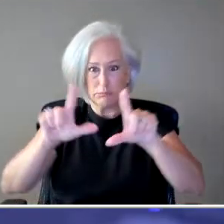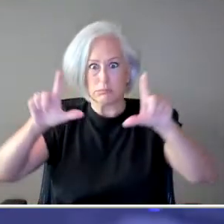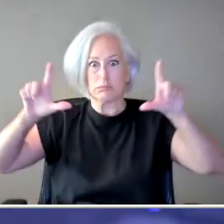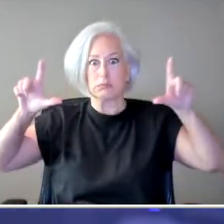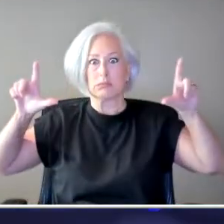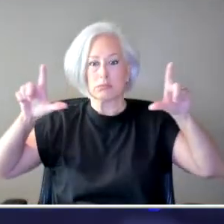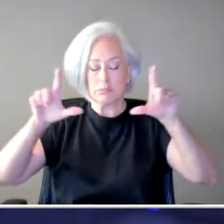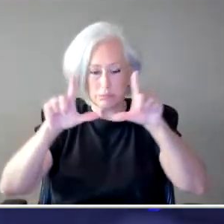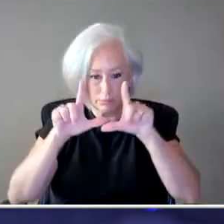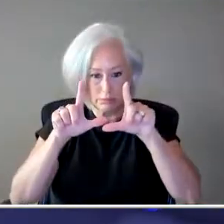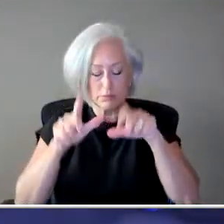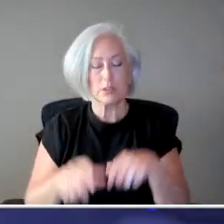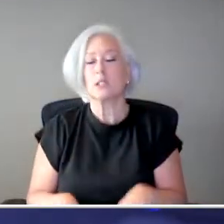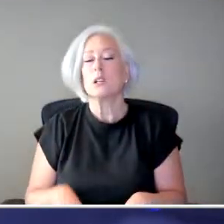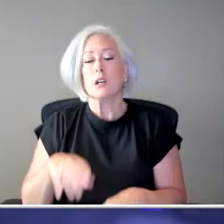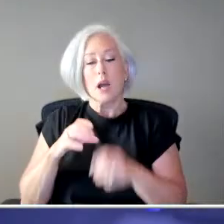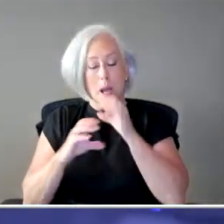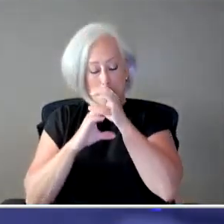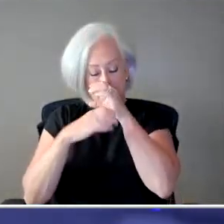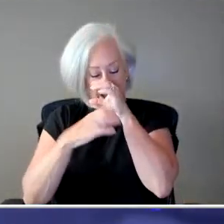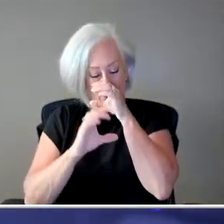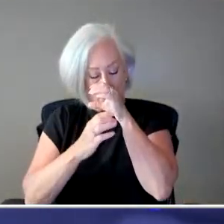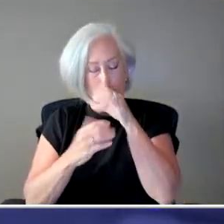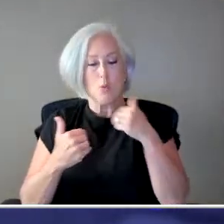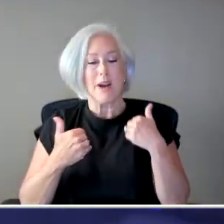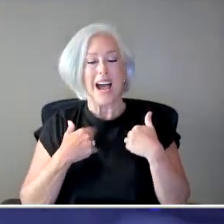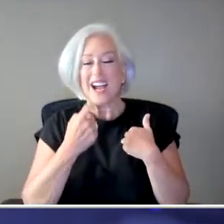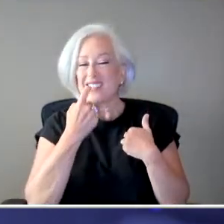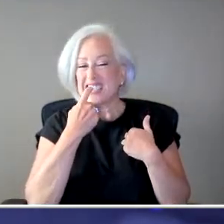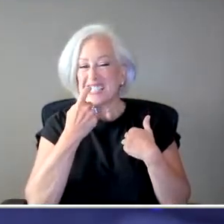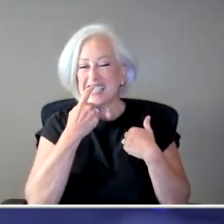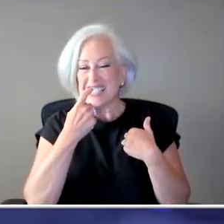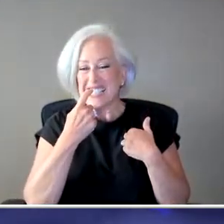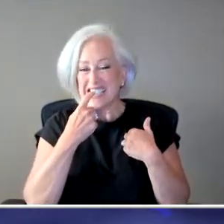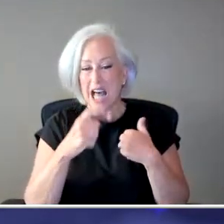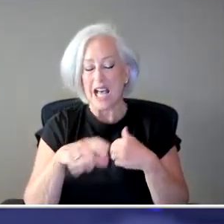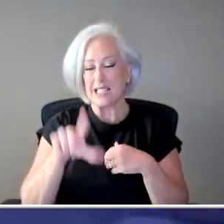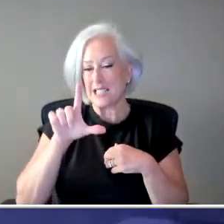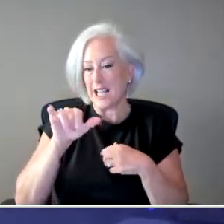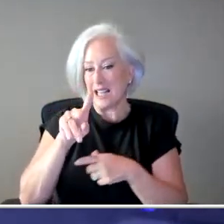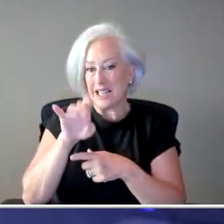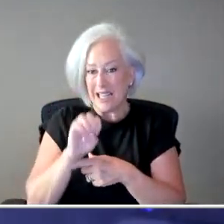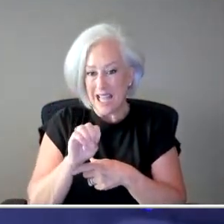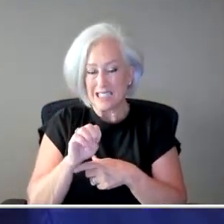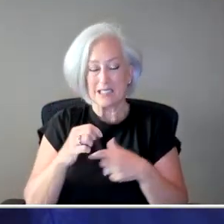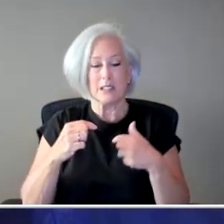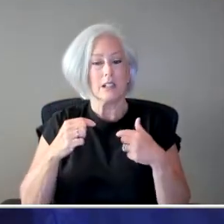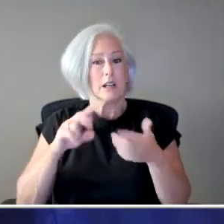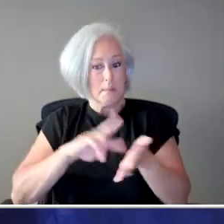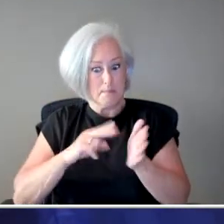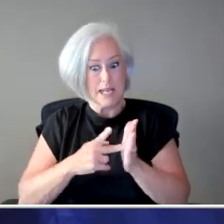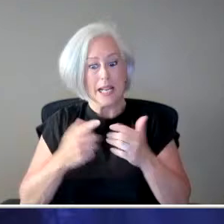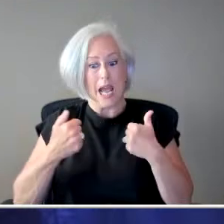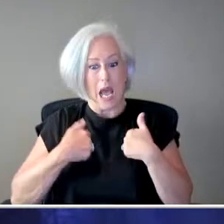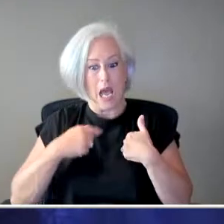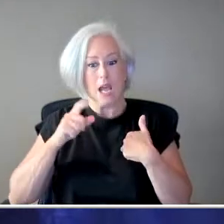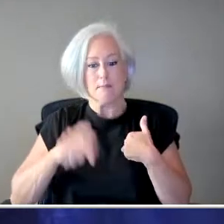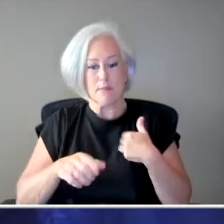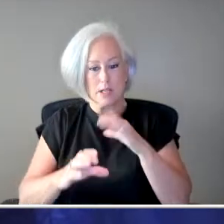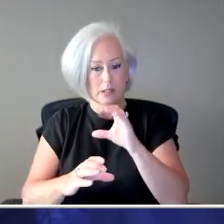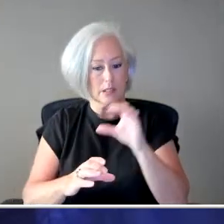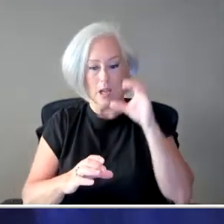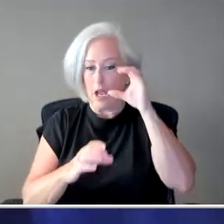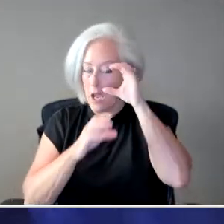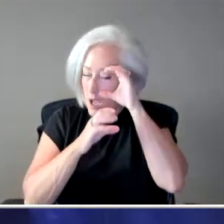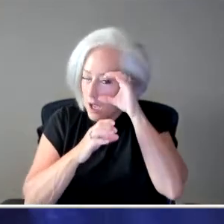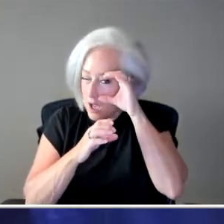microscope has glass lenses in it, and I need to put my eyes up against the microscope to look down into the surgical area.